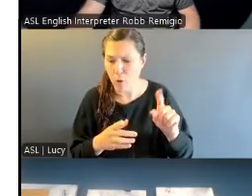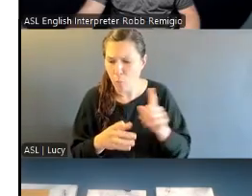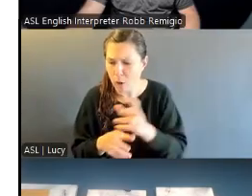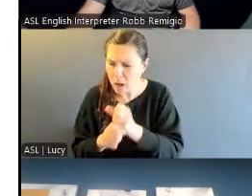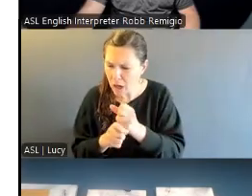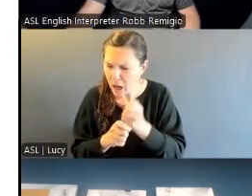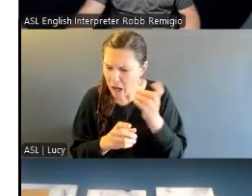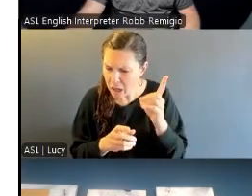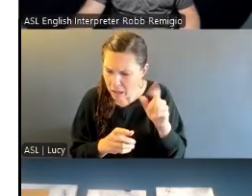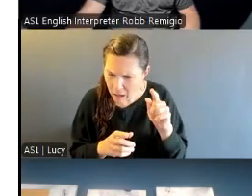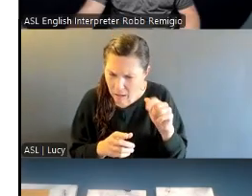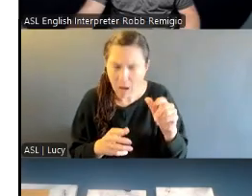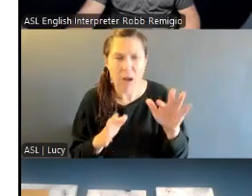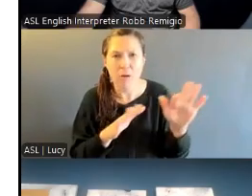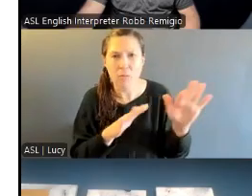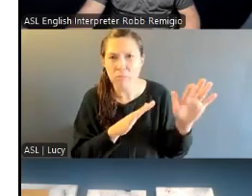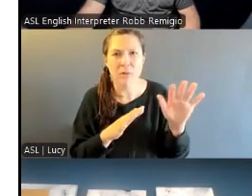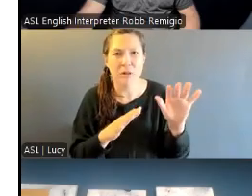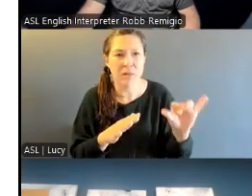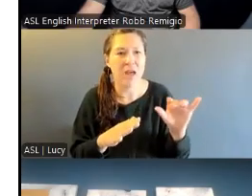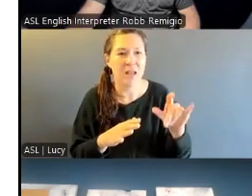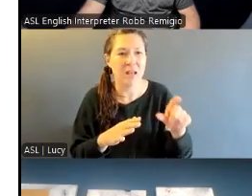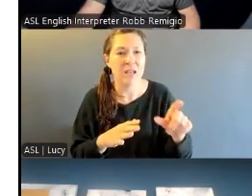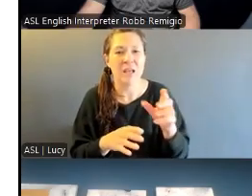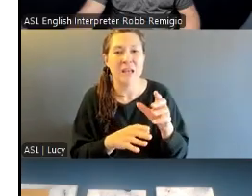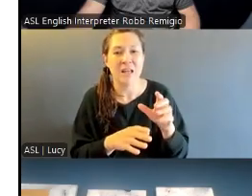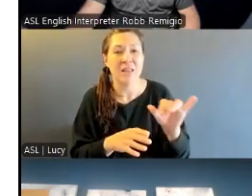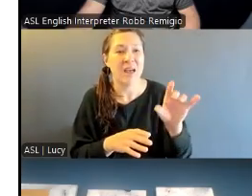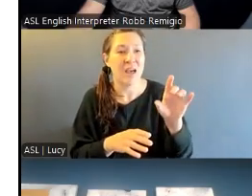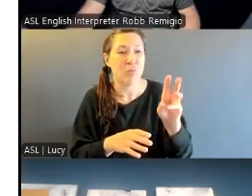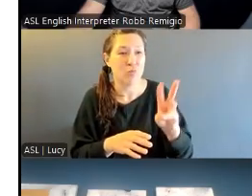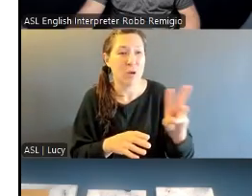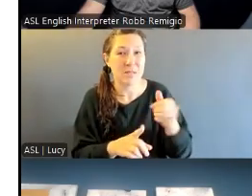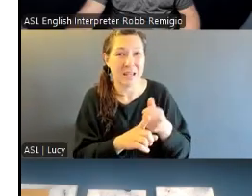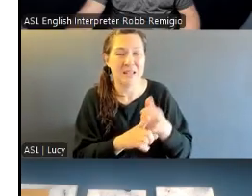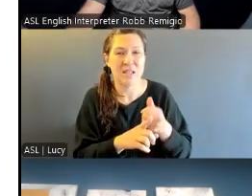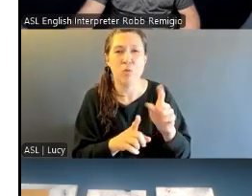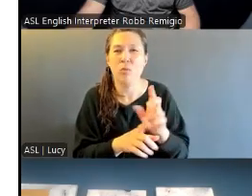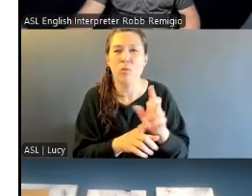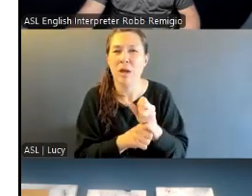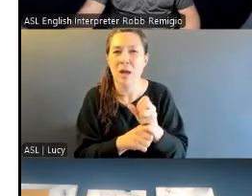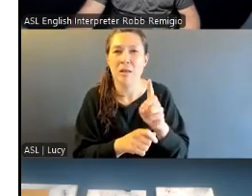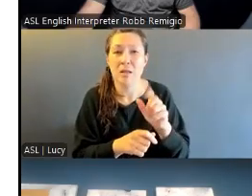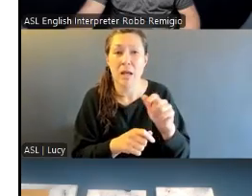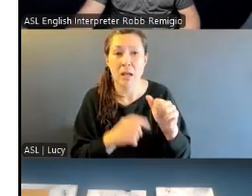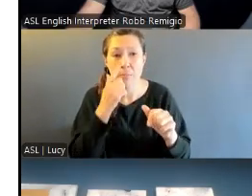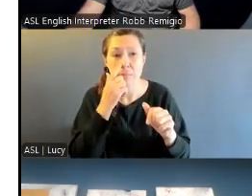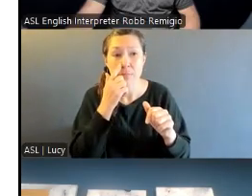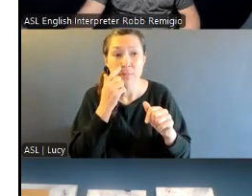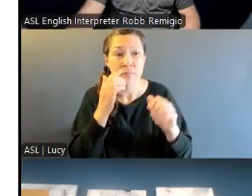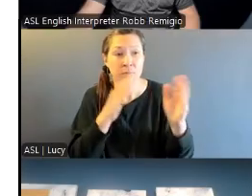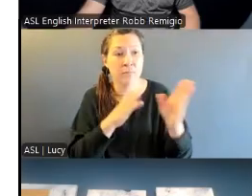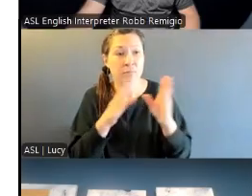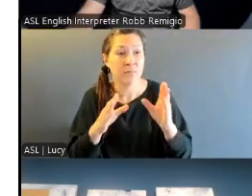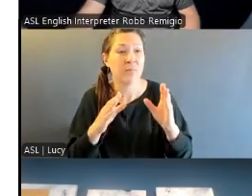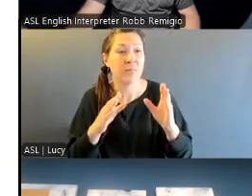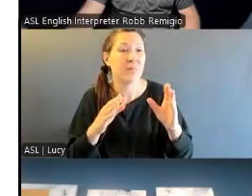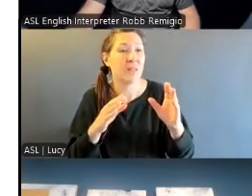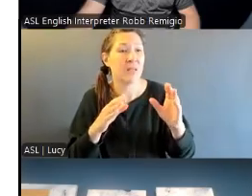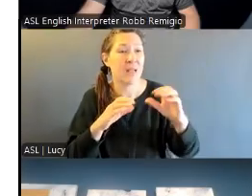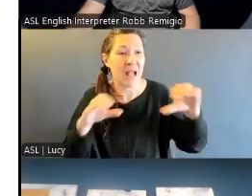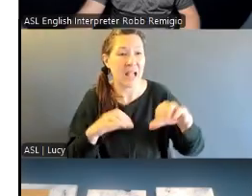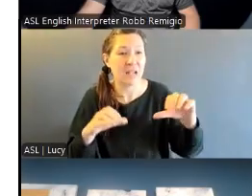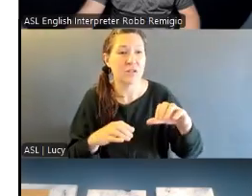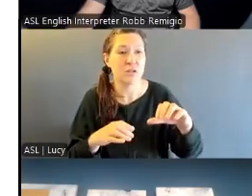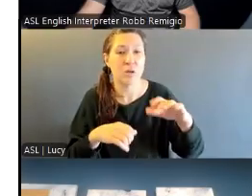data directly from the website. And then when it comes to data and action resources, I want to highlight Kathleen and Rebecca, myself